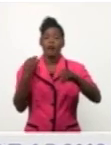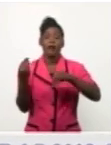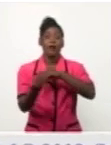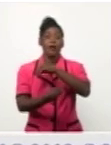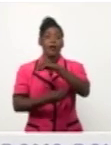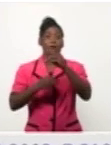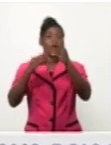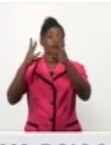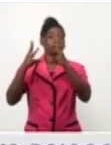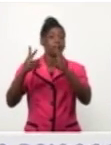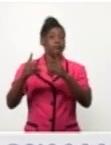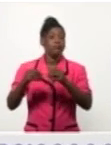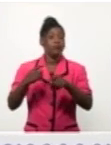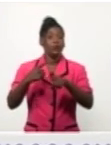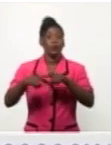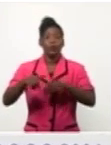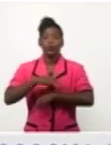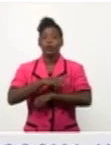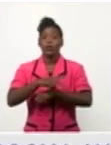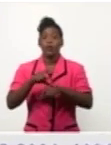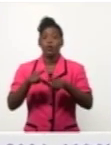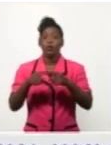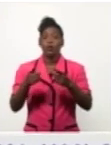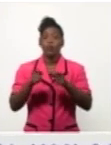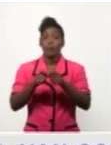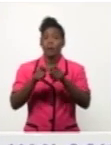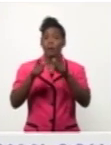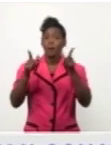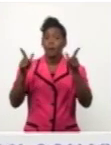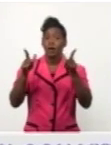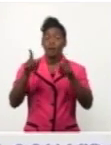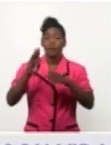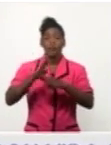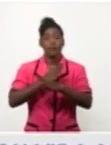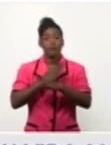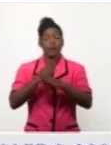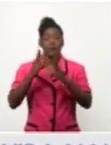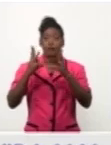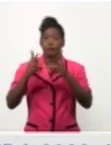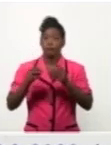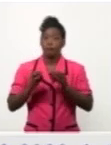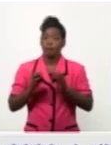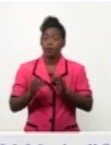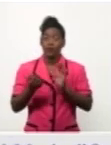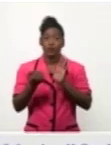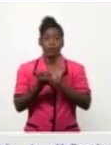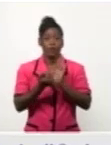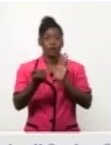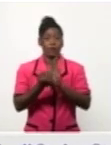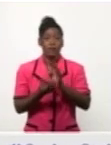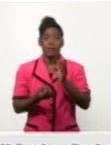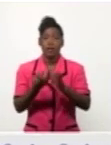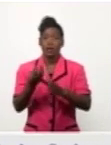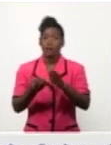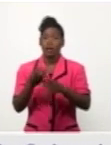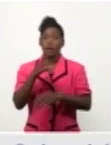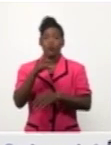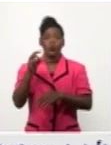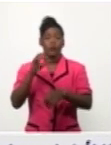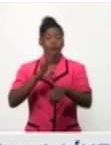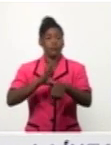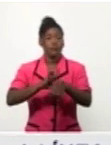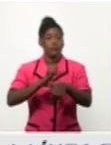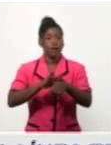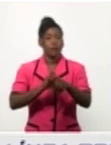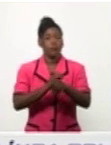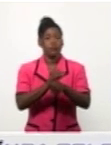because after that hour people obviously continue testing positive and the number changes. People are testing positive and